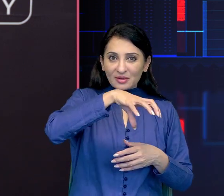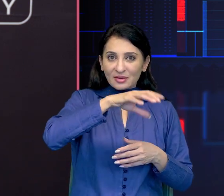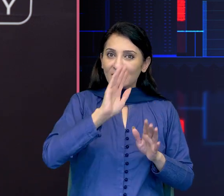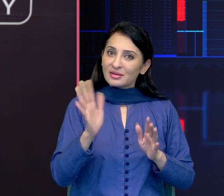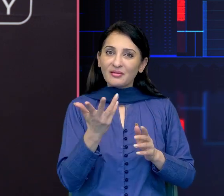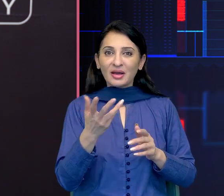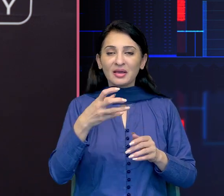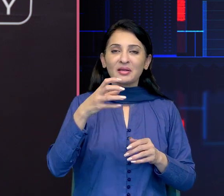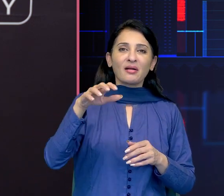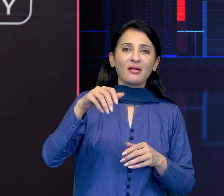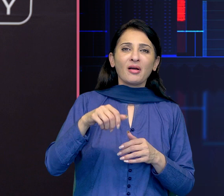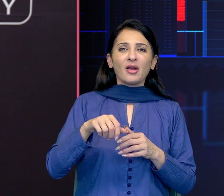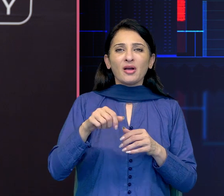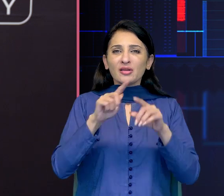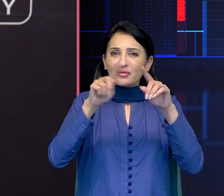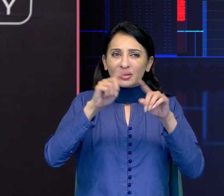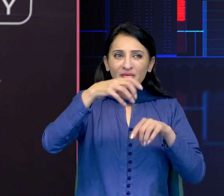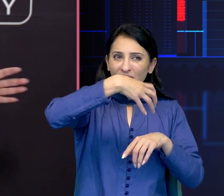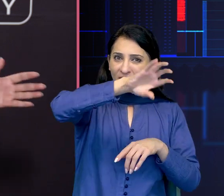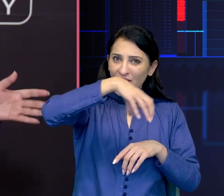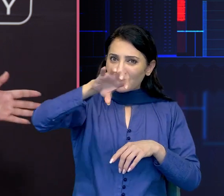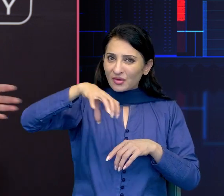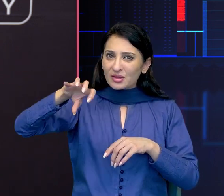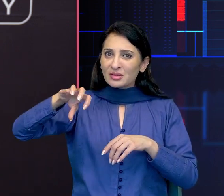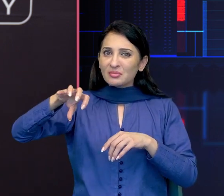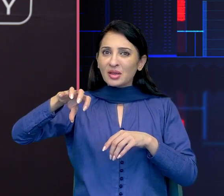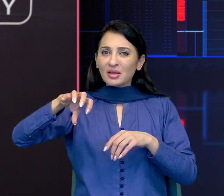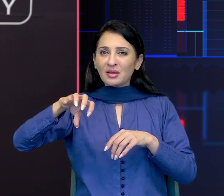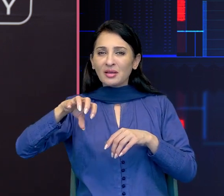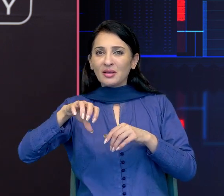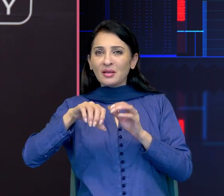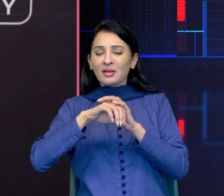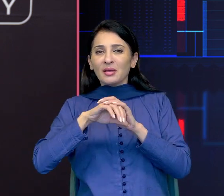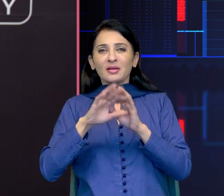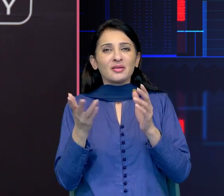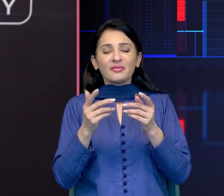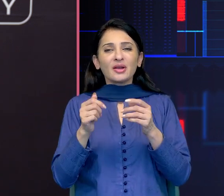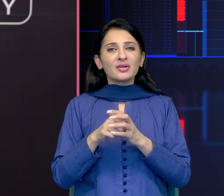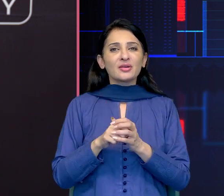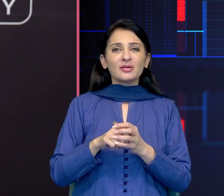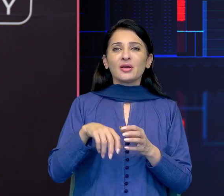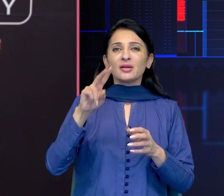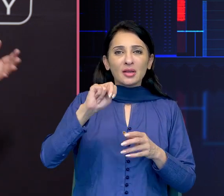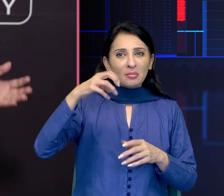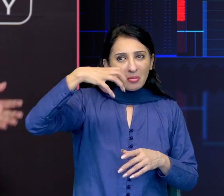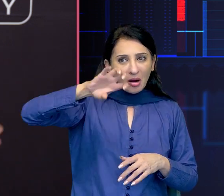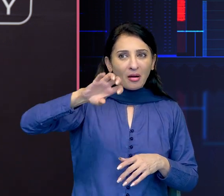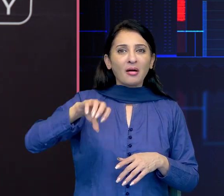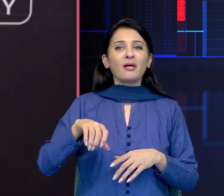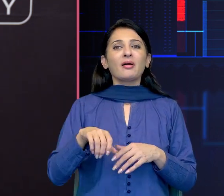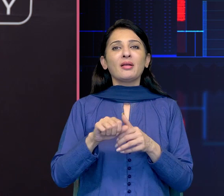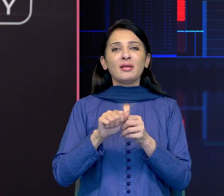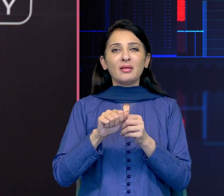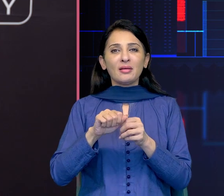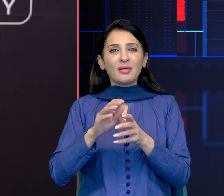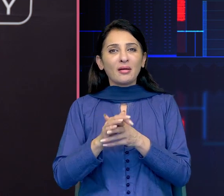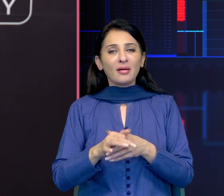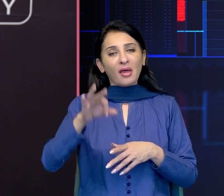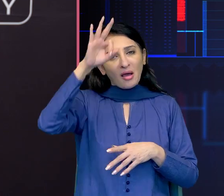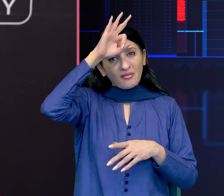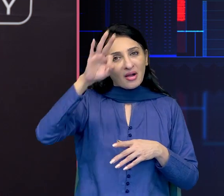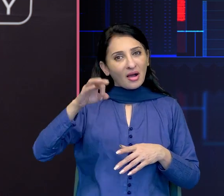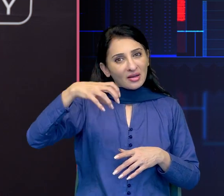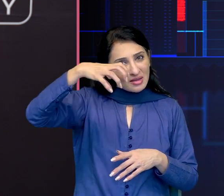the region, where India, Pakistan, Sri Lanka, Nepal, Bangladesh,